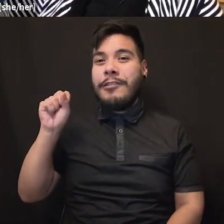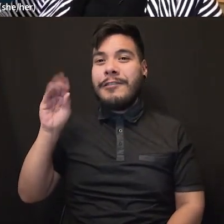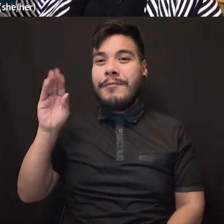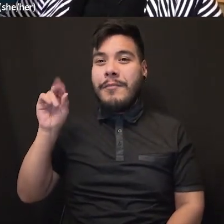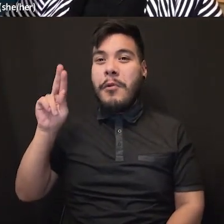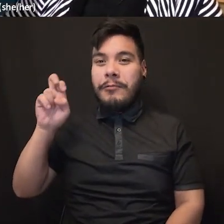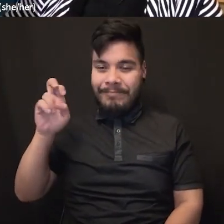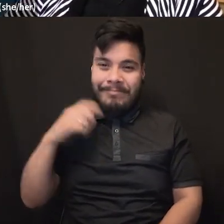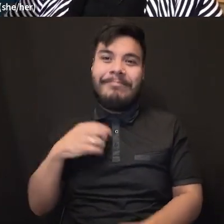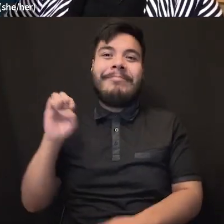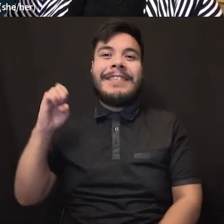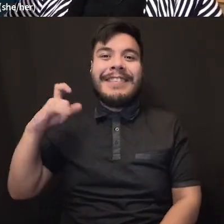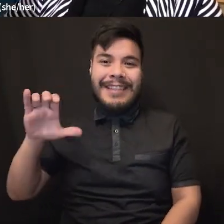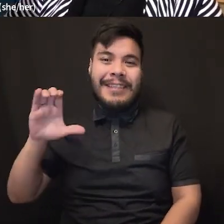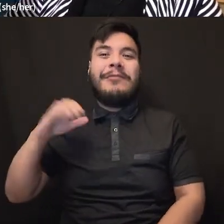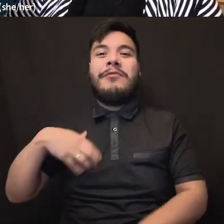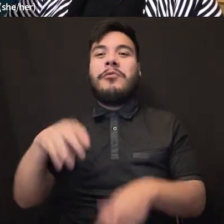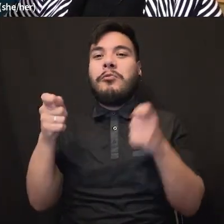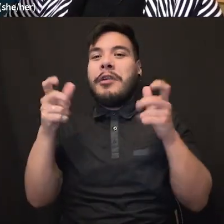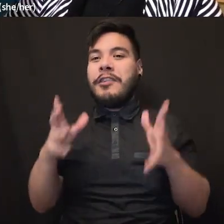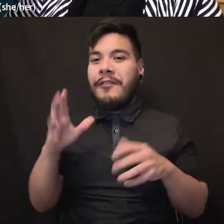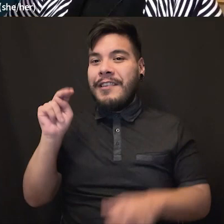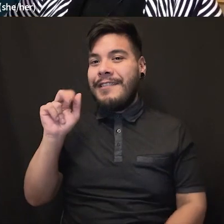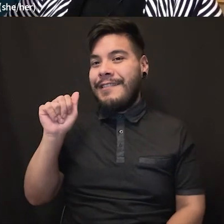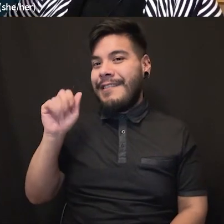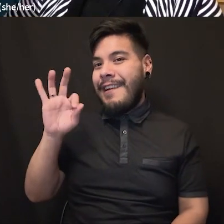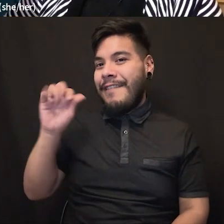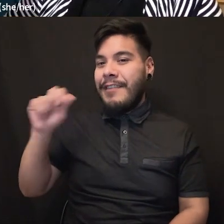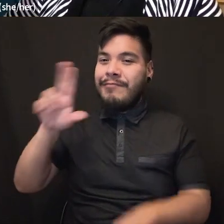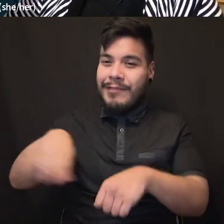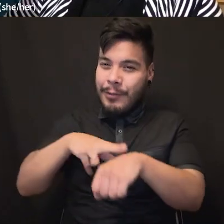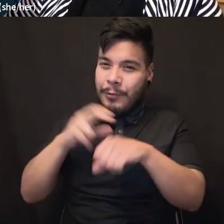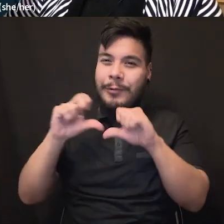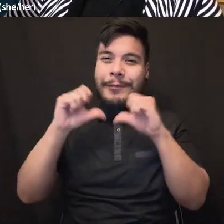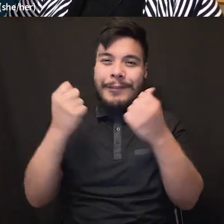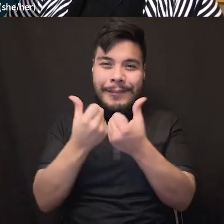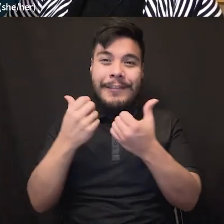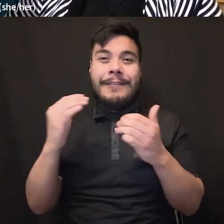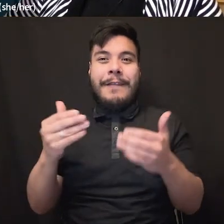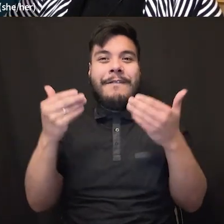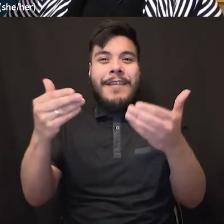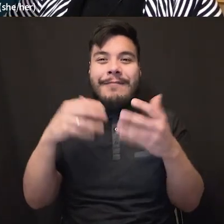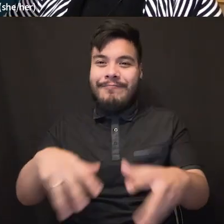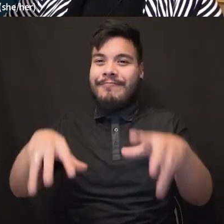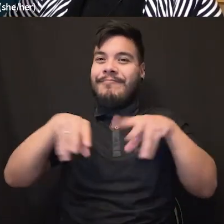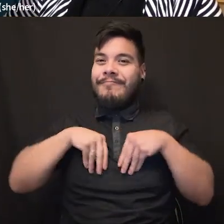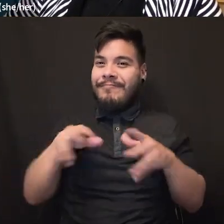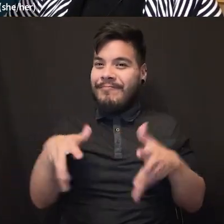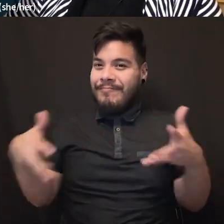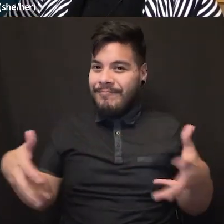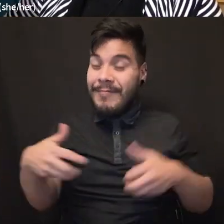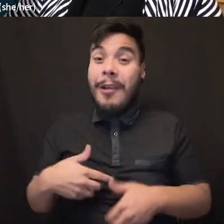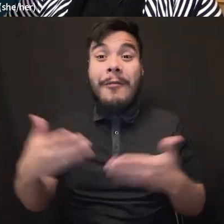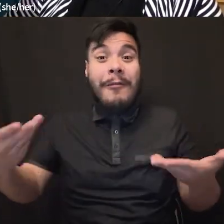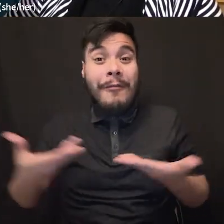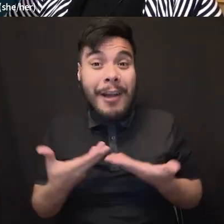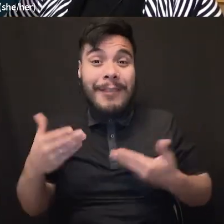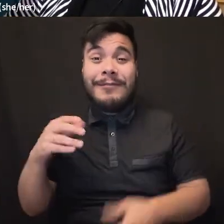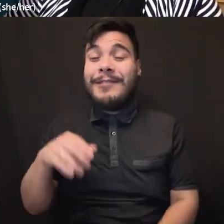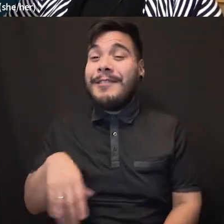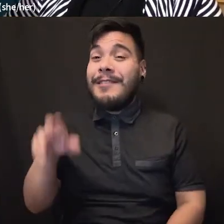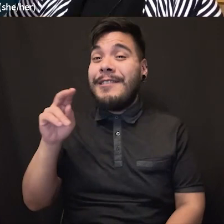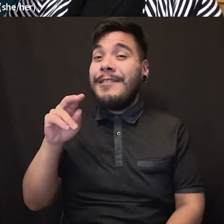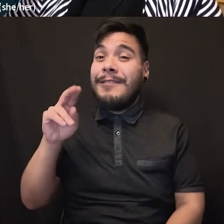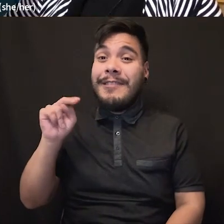of NAAFA, the National Association to Advance Fat Acceptance. Welcome to the NAAFA Webinar Series. We are